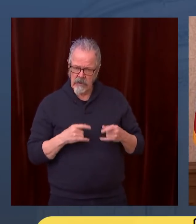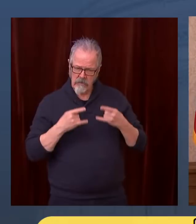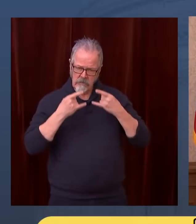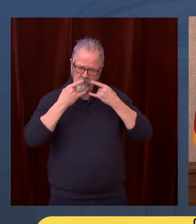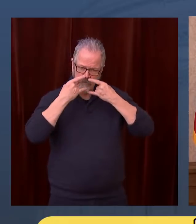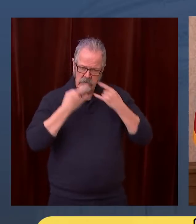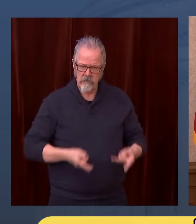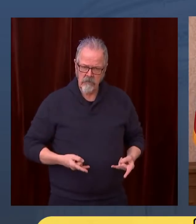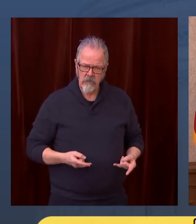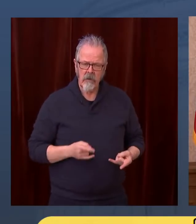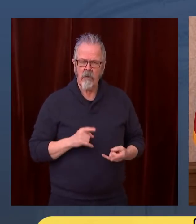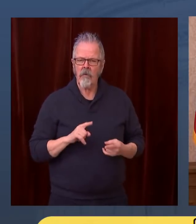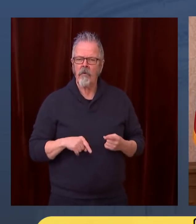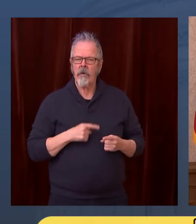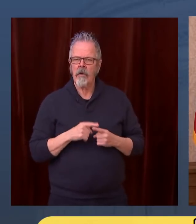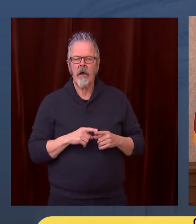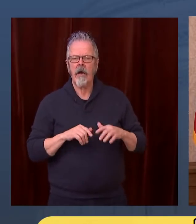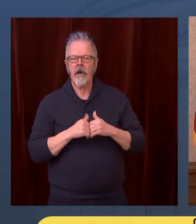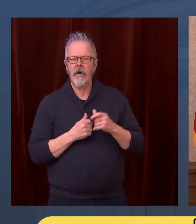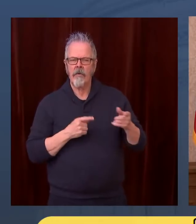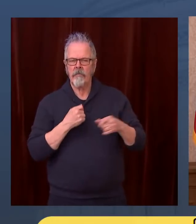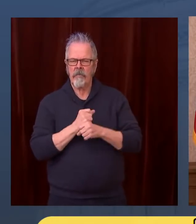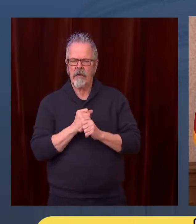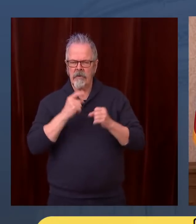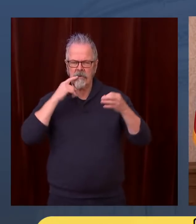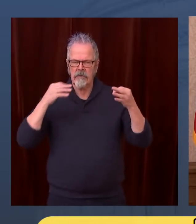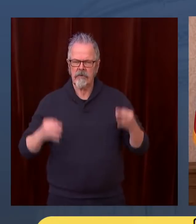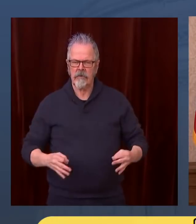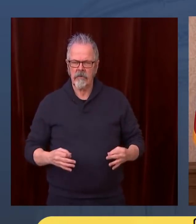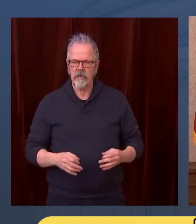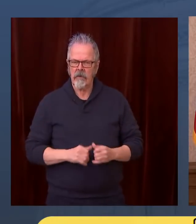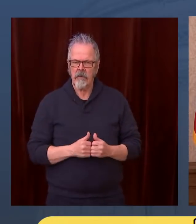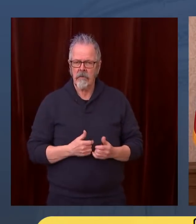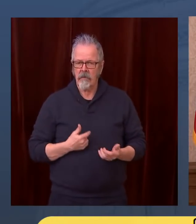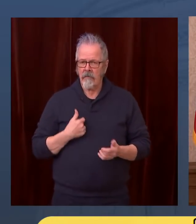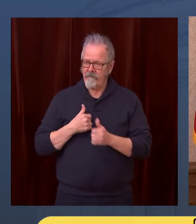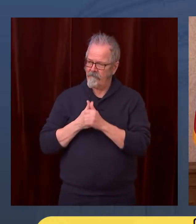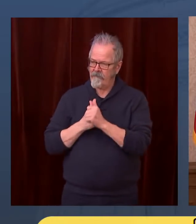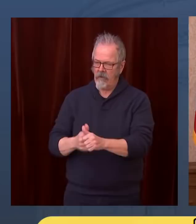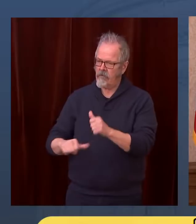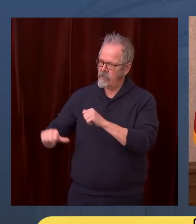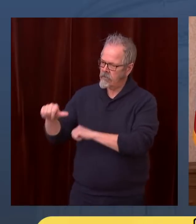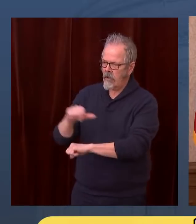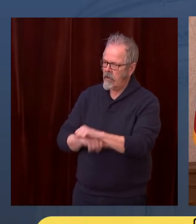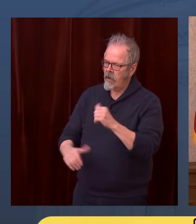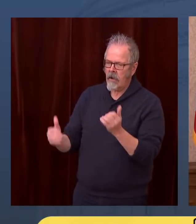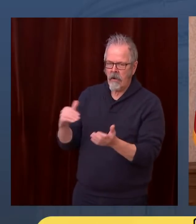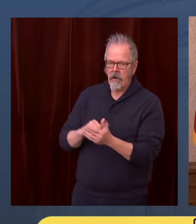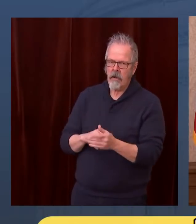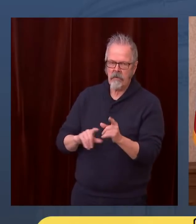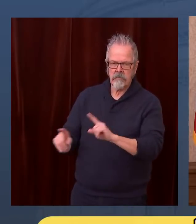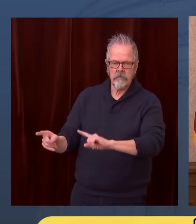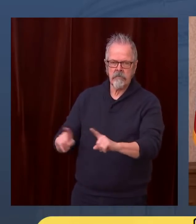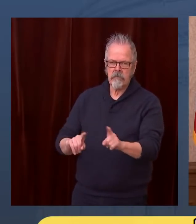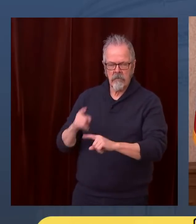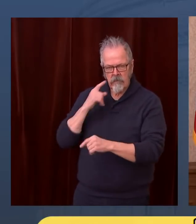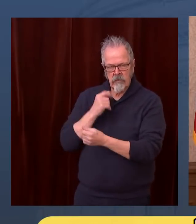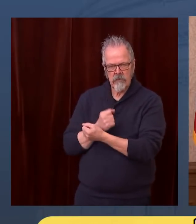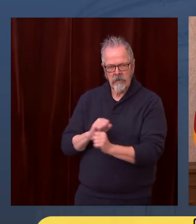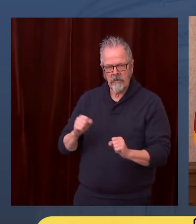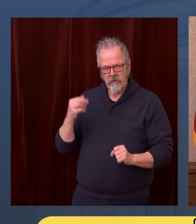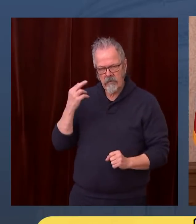masks, and how will that be decided? It'll be based on scientific assessment of the relative safety in these congregate